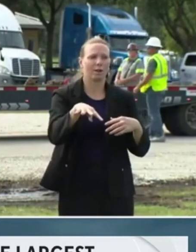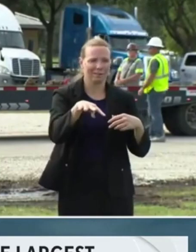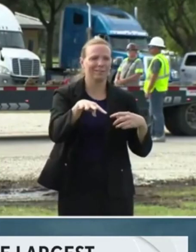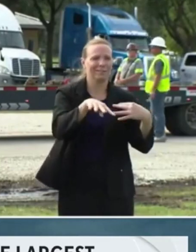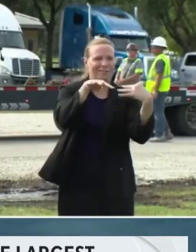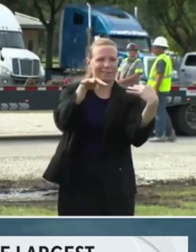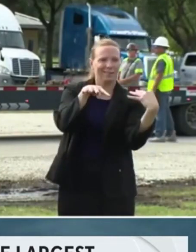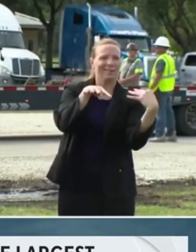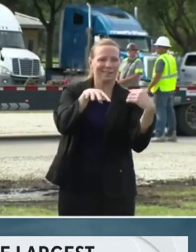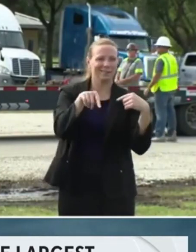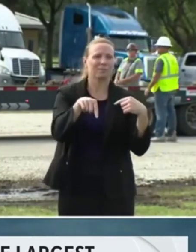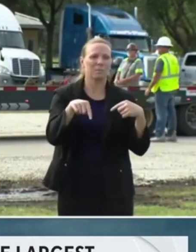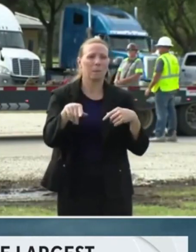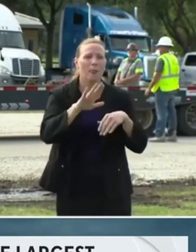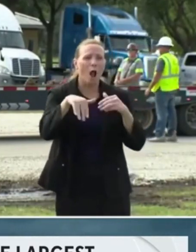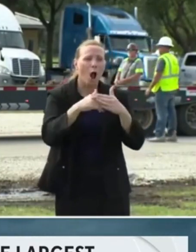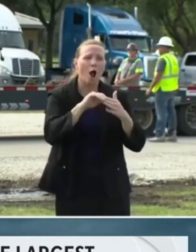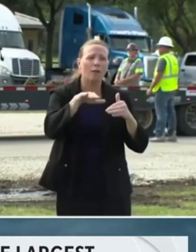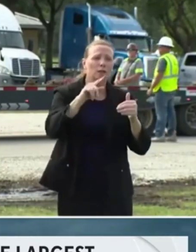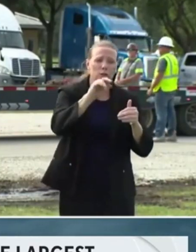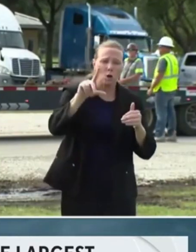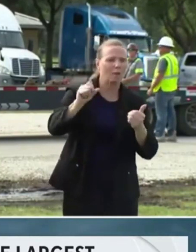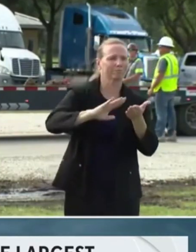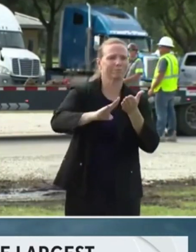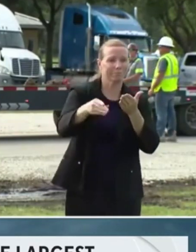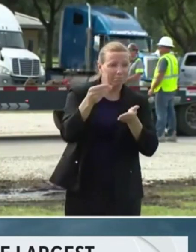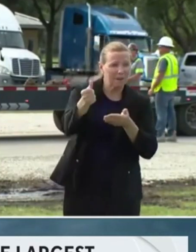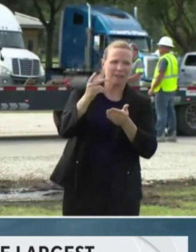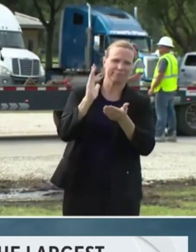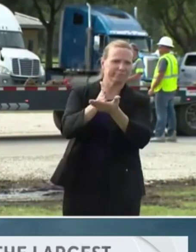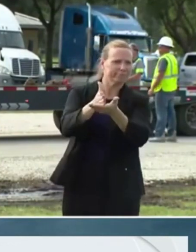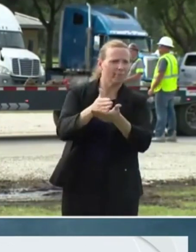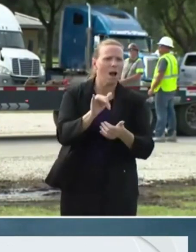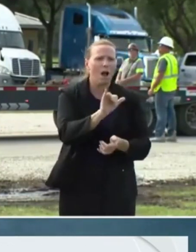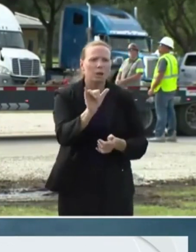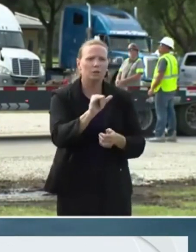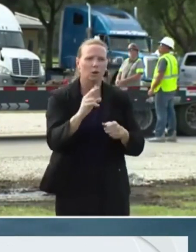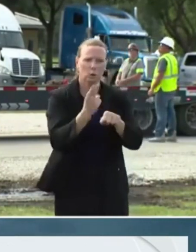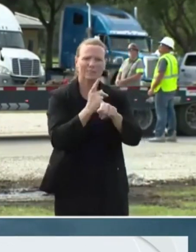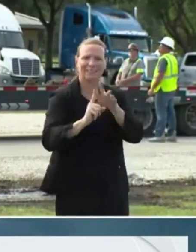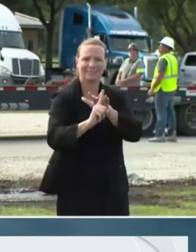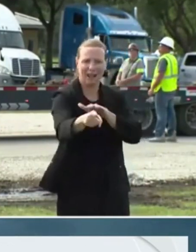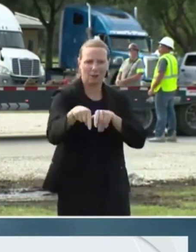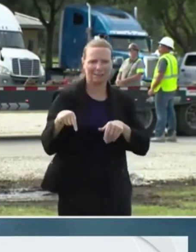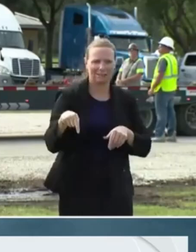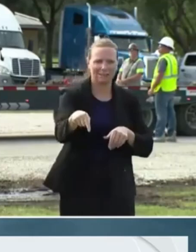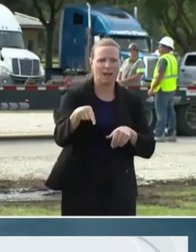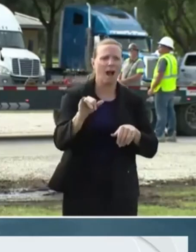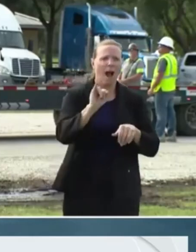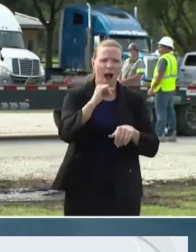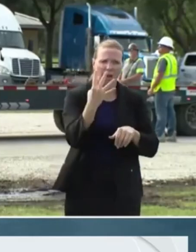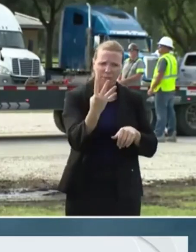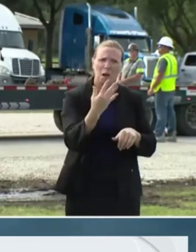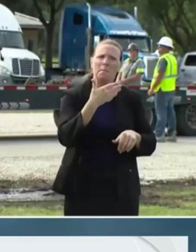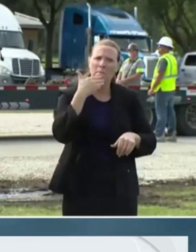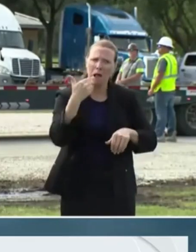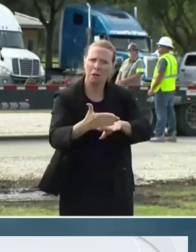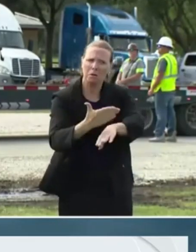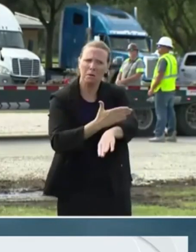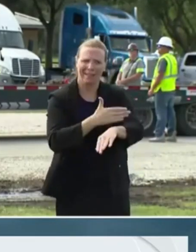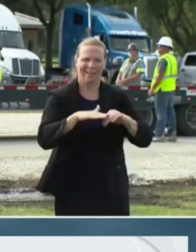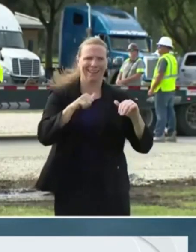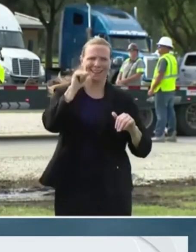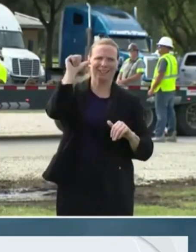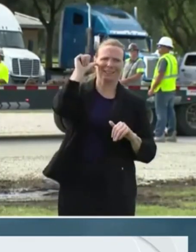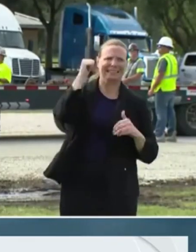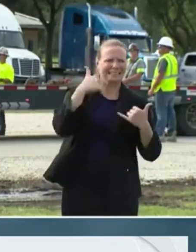been waived. Those can also be used as evacuation routes. I-4 is doing a lot better today than yesterday. Still traffic, but that's